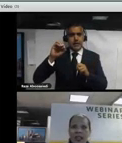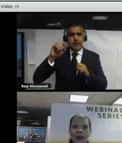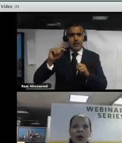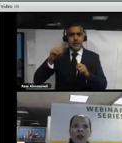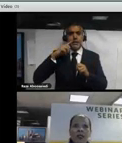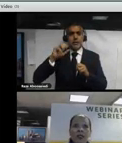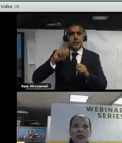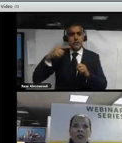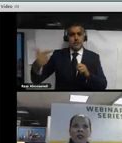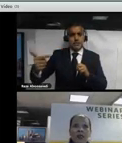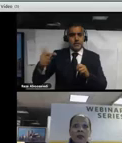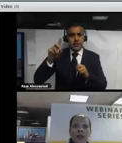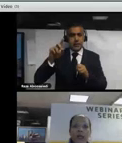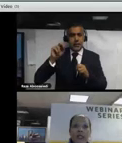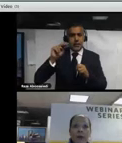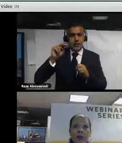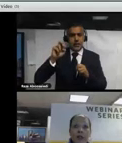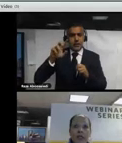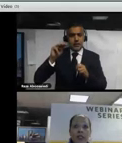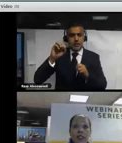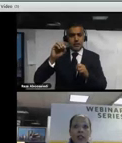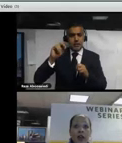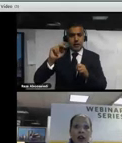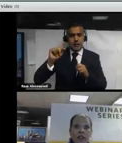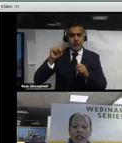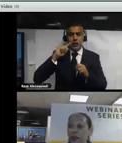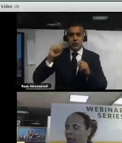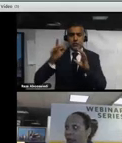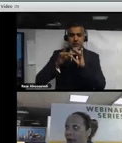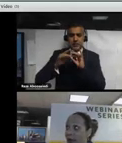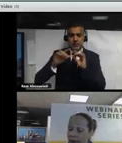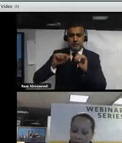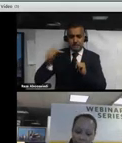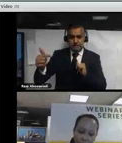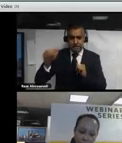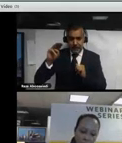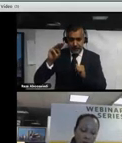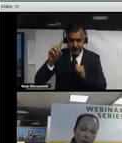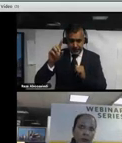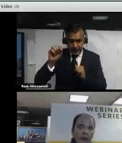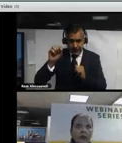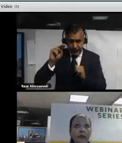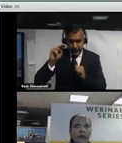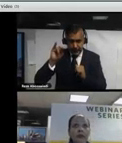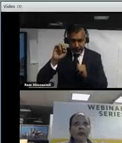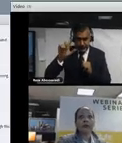to Dan Mont to make his presentation. Over to you, Dan.